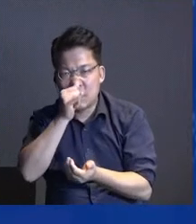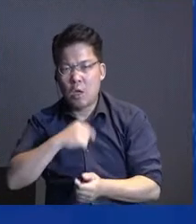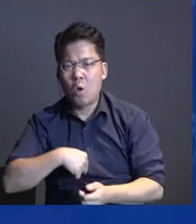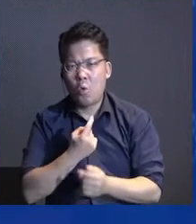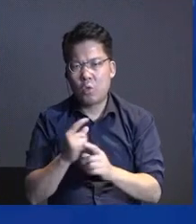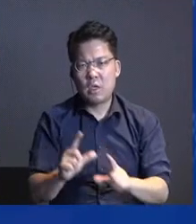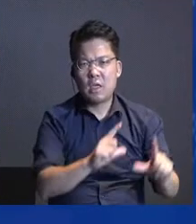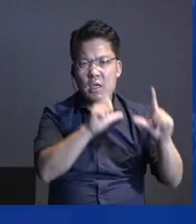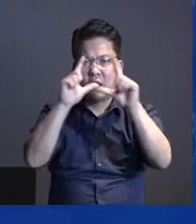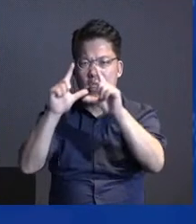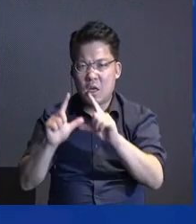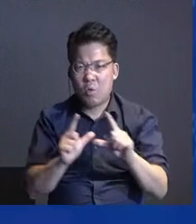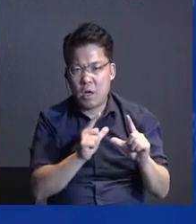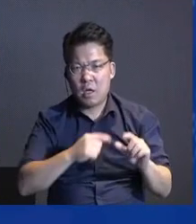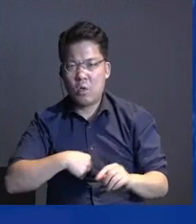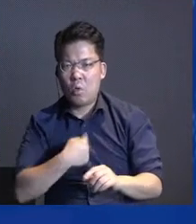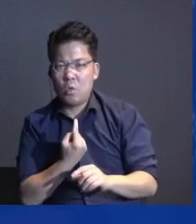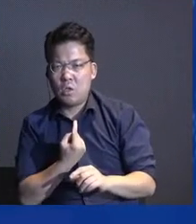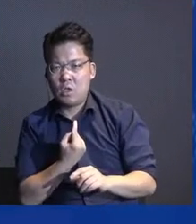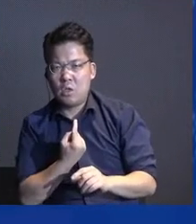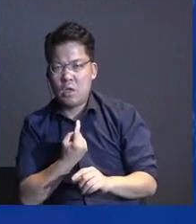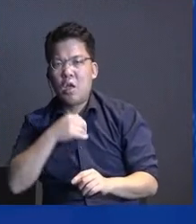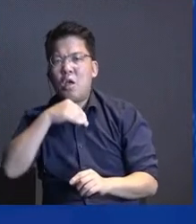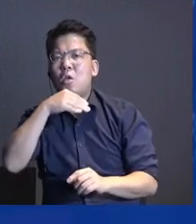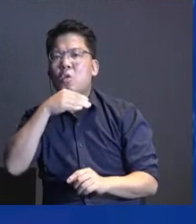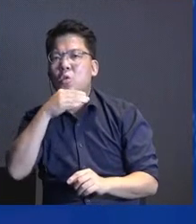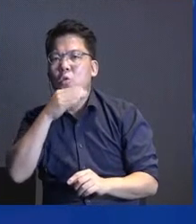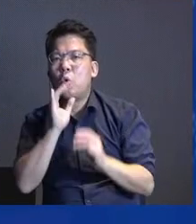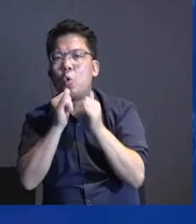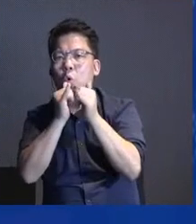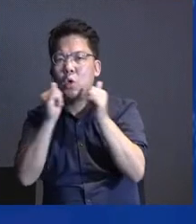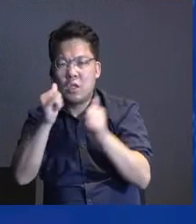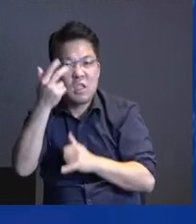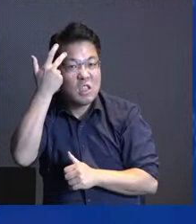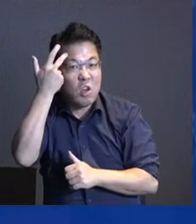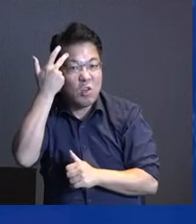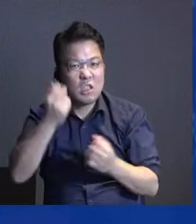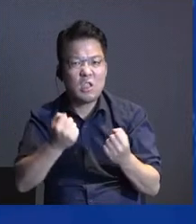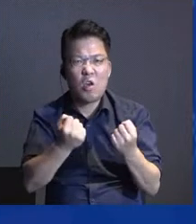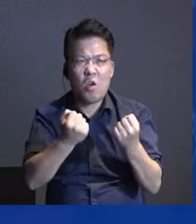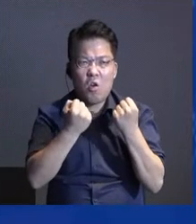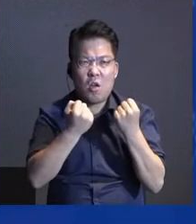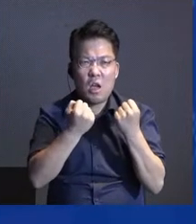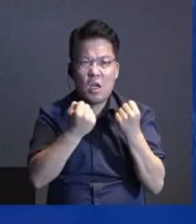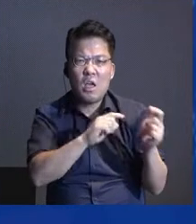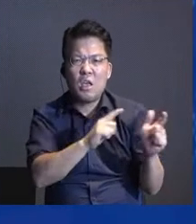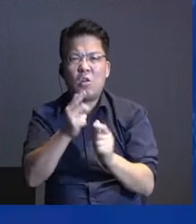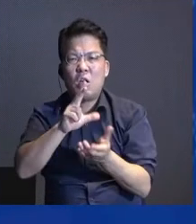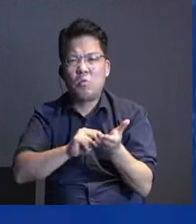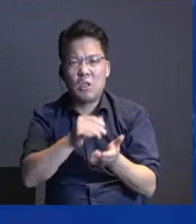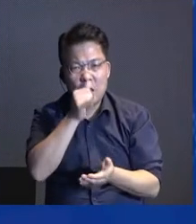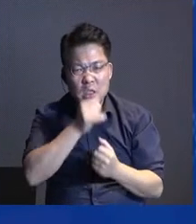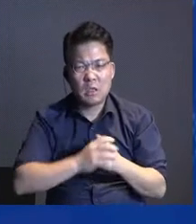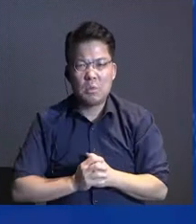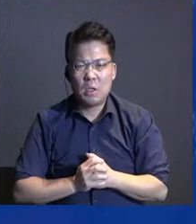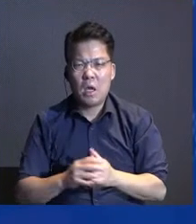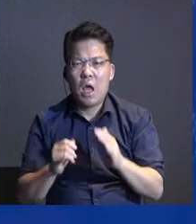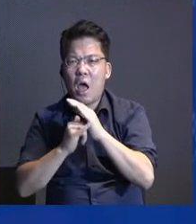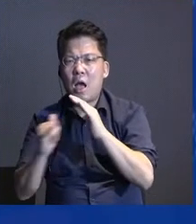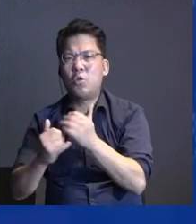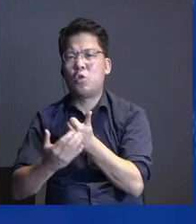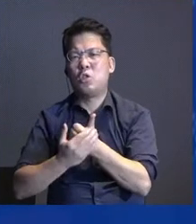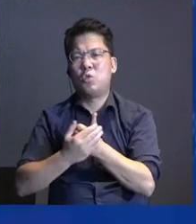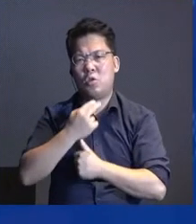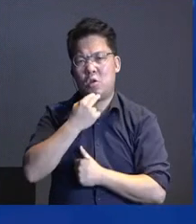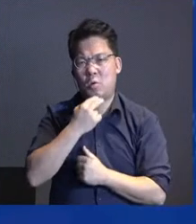adequate family support. It is known that they feel more lonely or depressed and have a